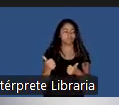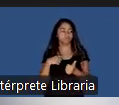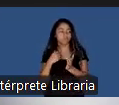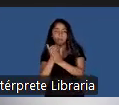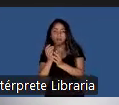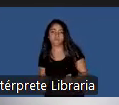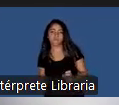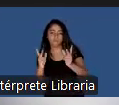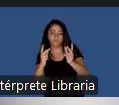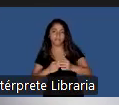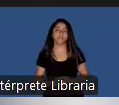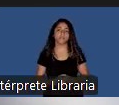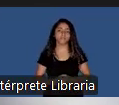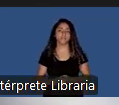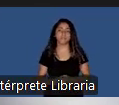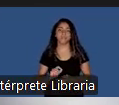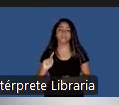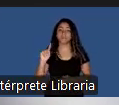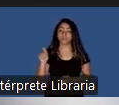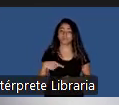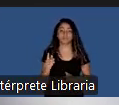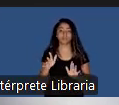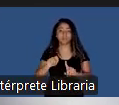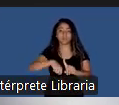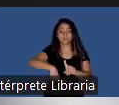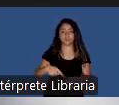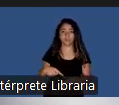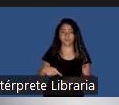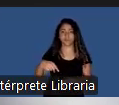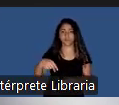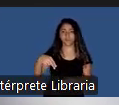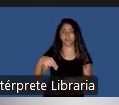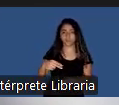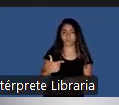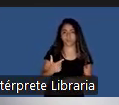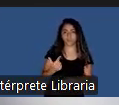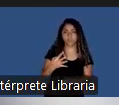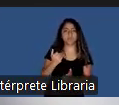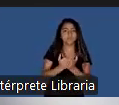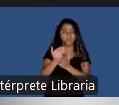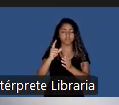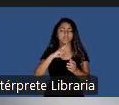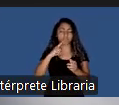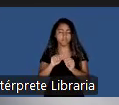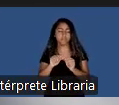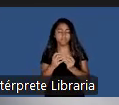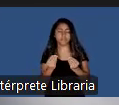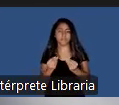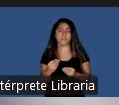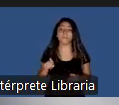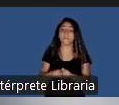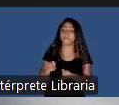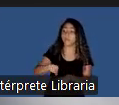and greater sales. And we've been doing that a lot for Black Friday 2024,